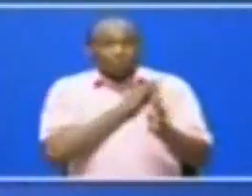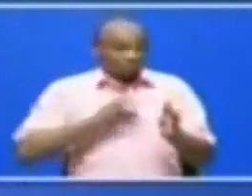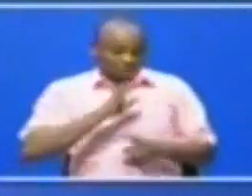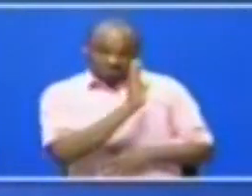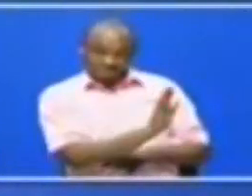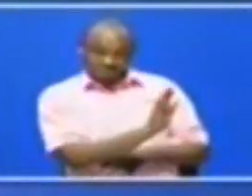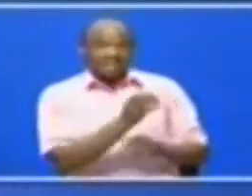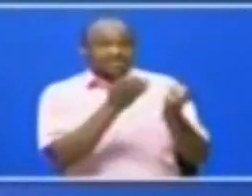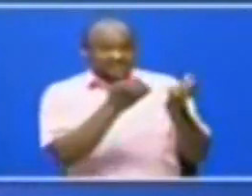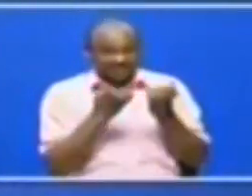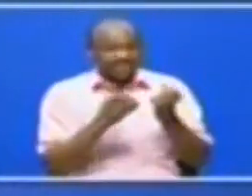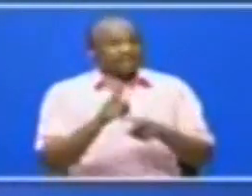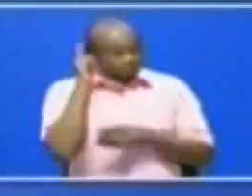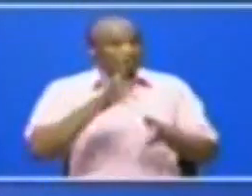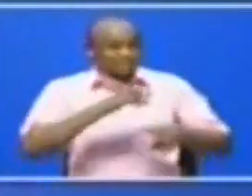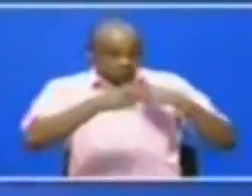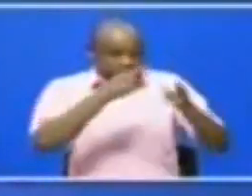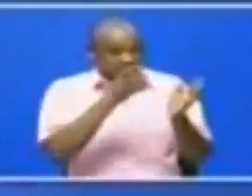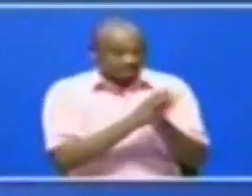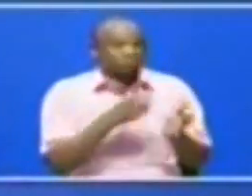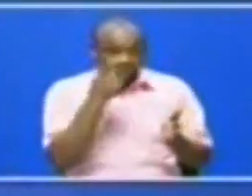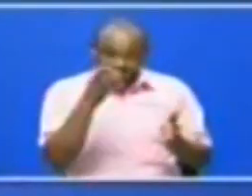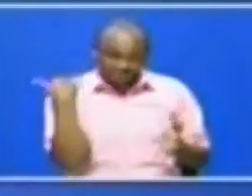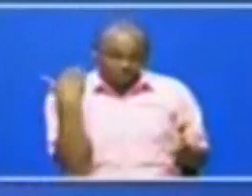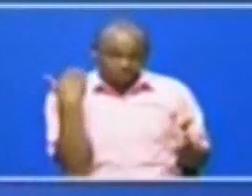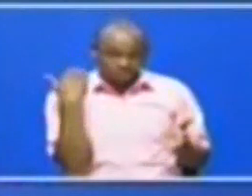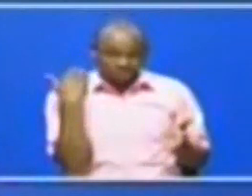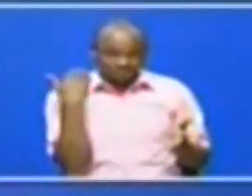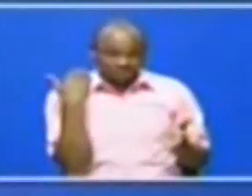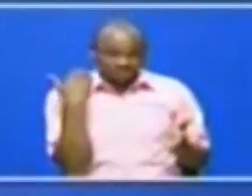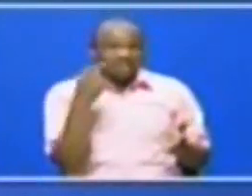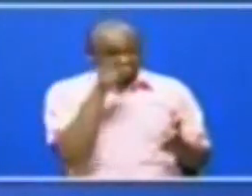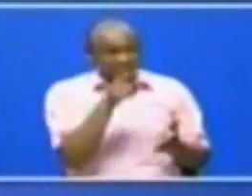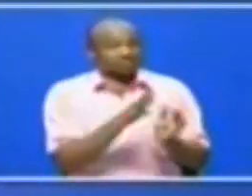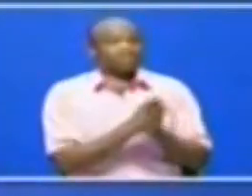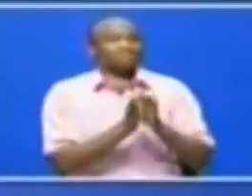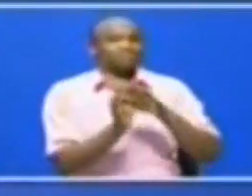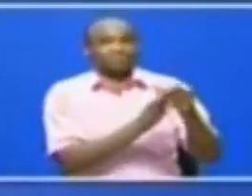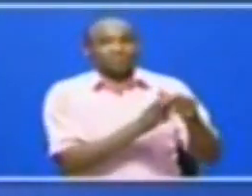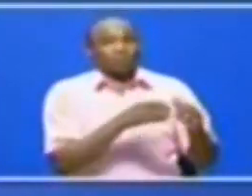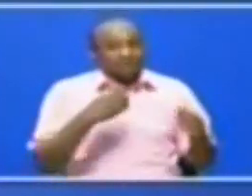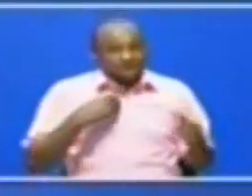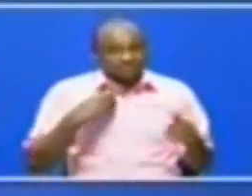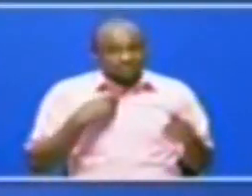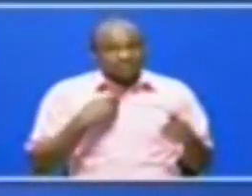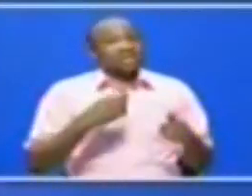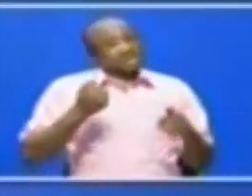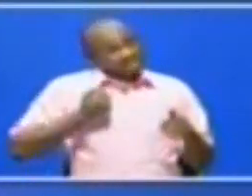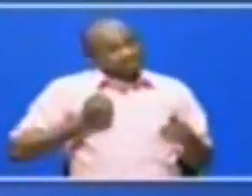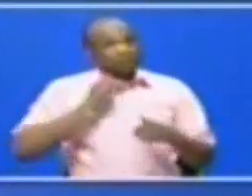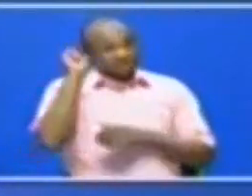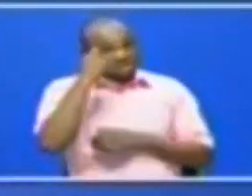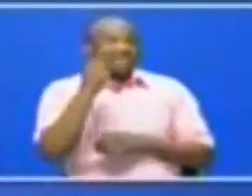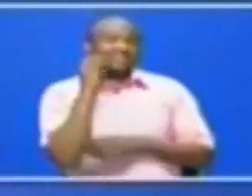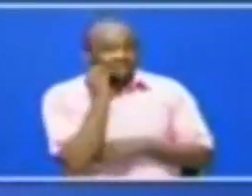commissioner requires the legal process that you talked about before. Now, that being said, the ladies of Kenya will be very sad because it will have gone